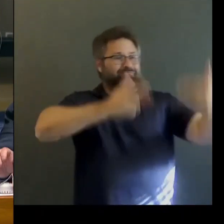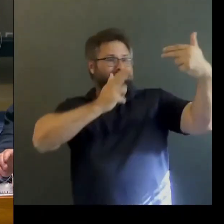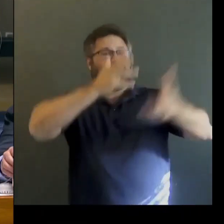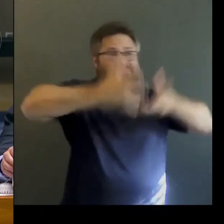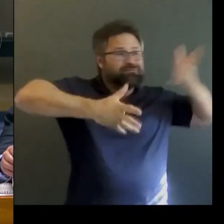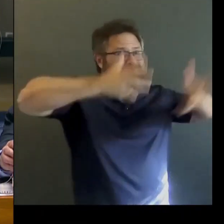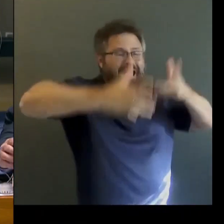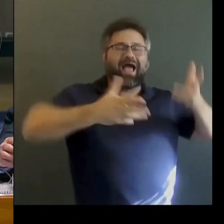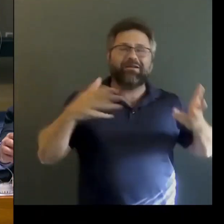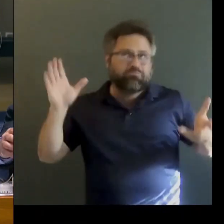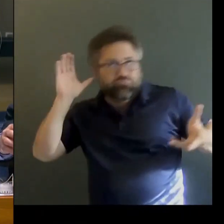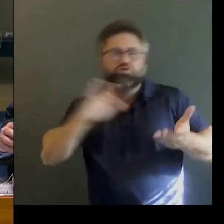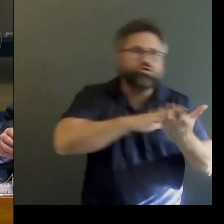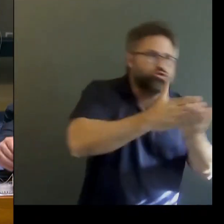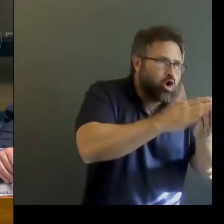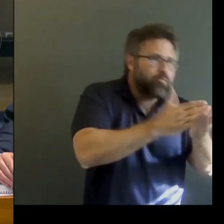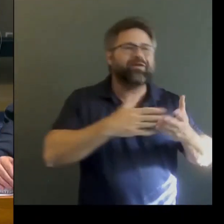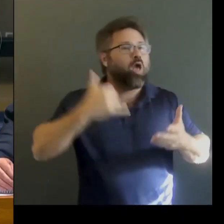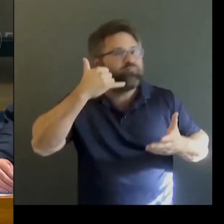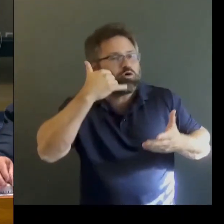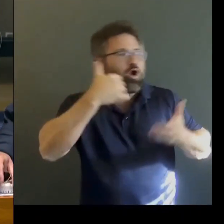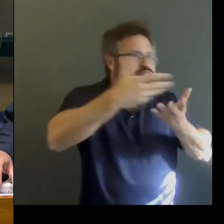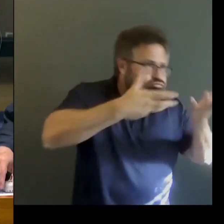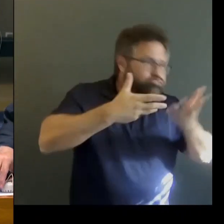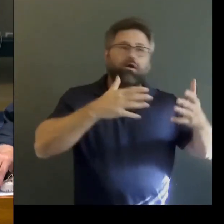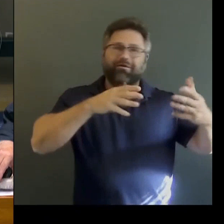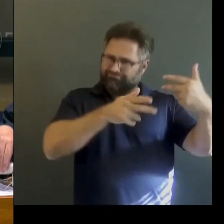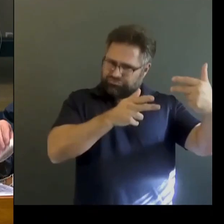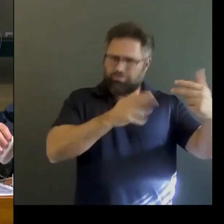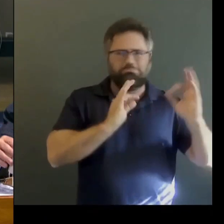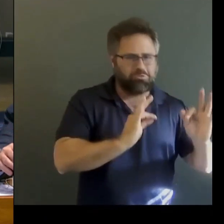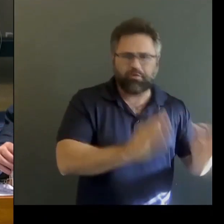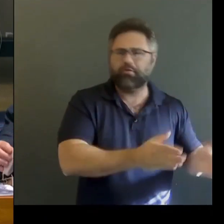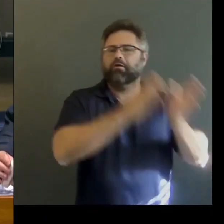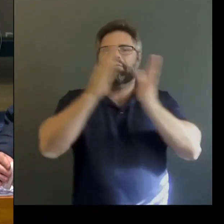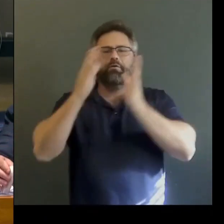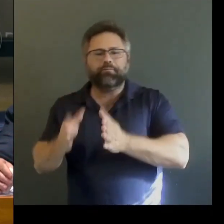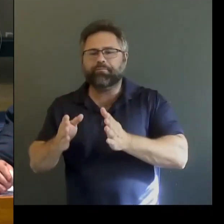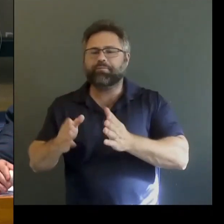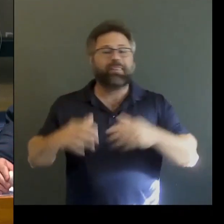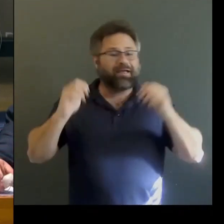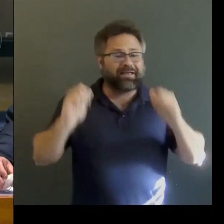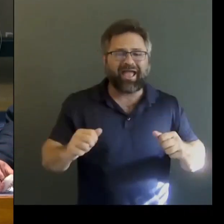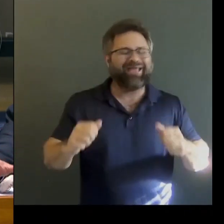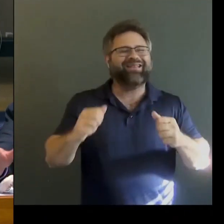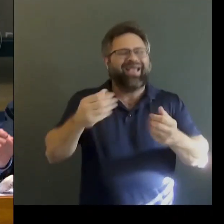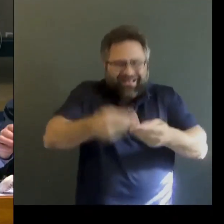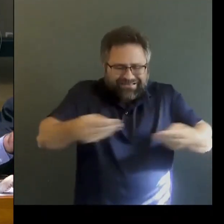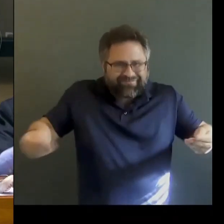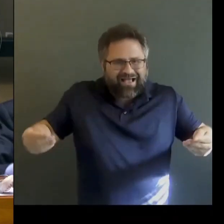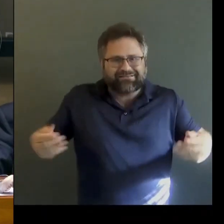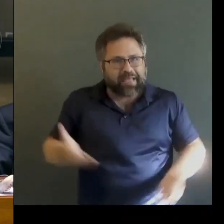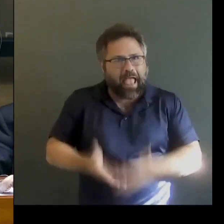disabilities, establishment of accessibility requirements in public procurement, training of persons with disabilities in digital